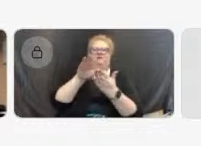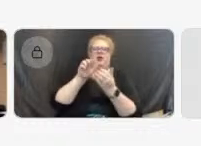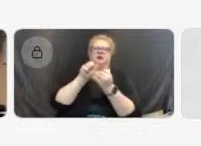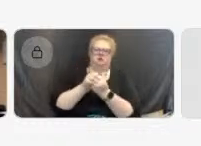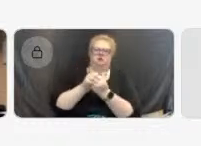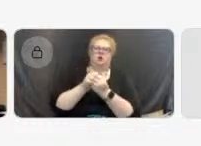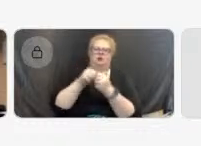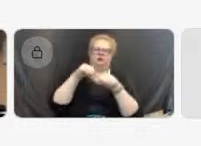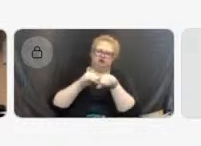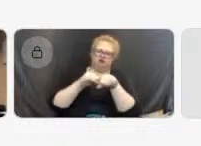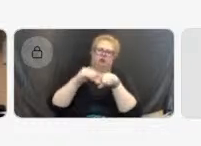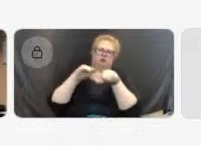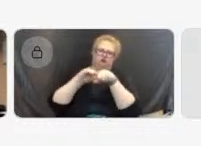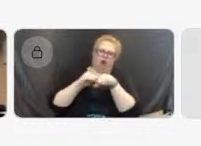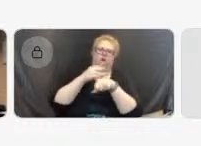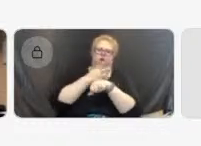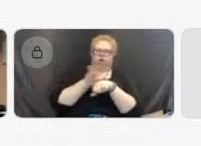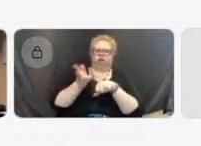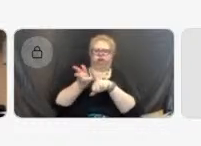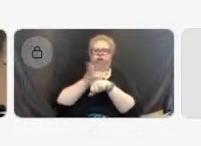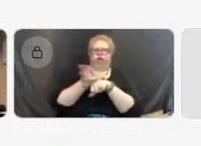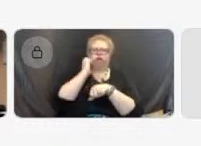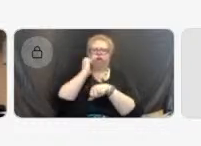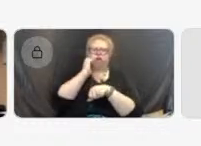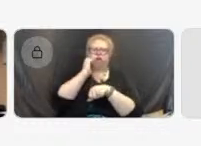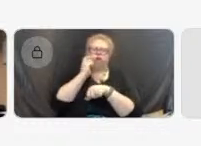with now. Thank you.